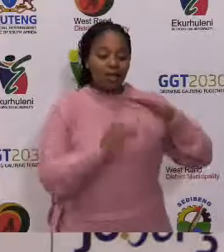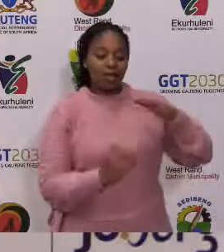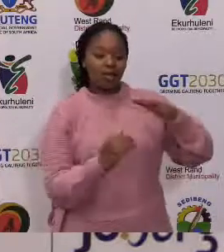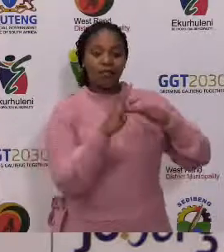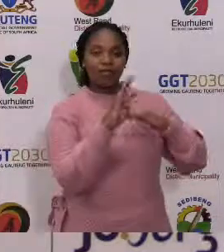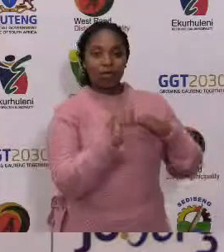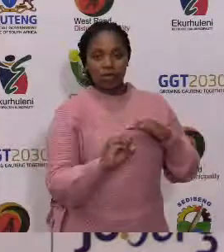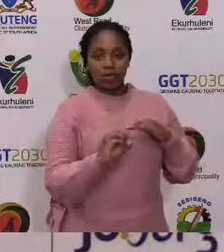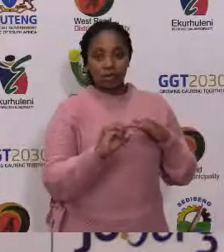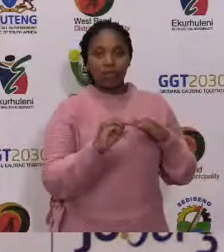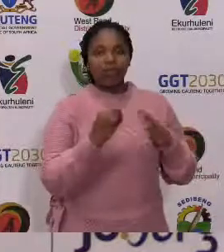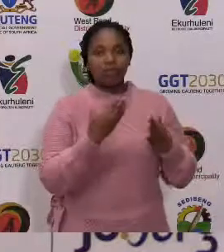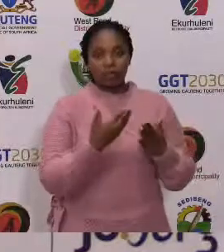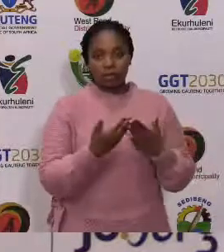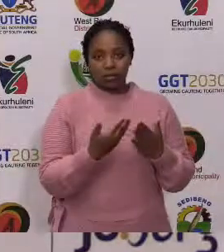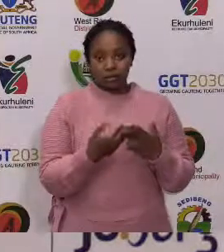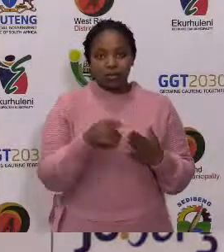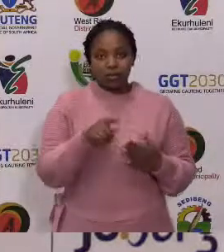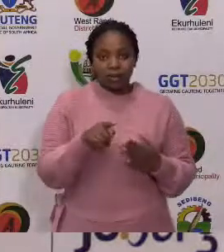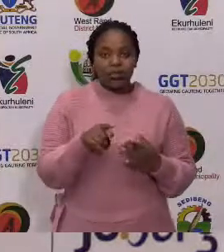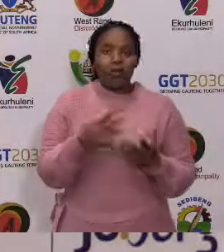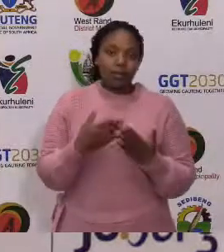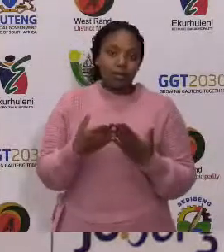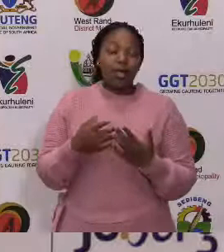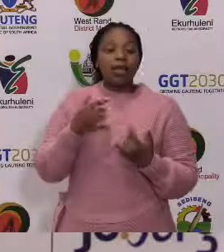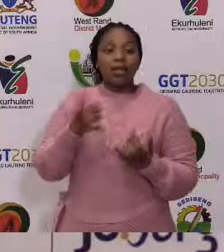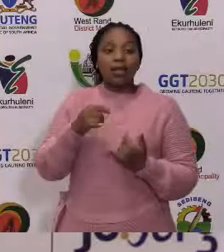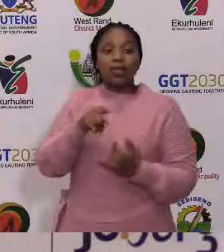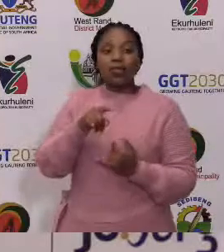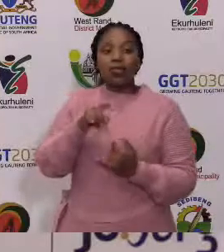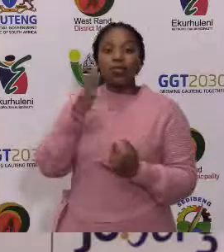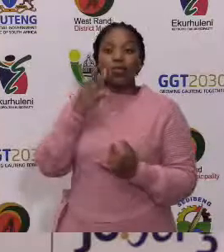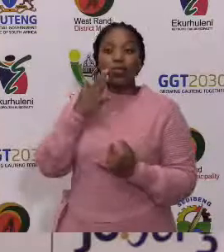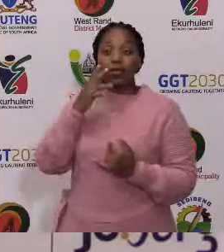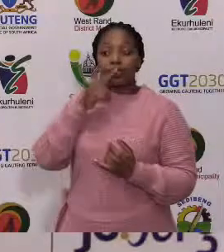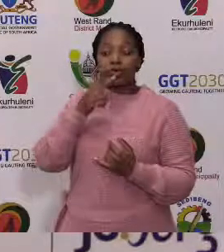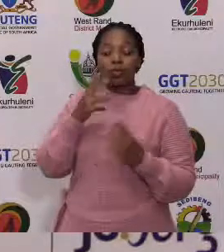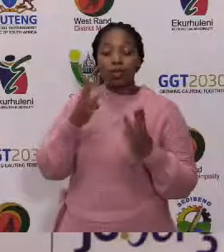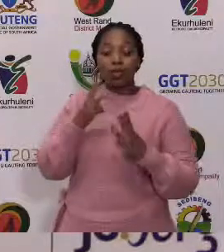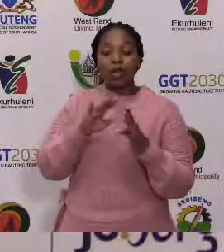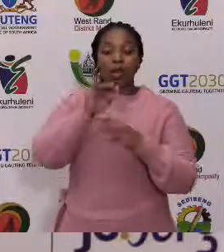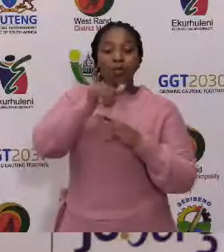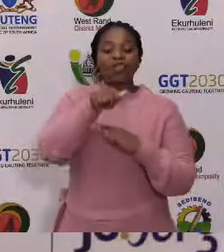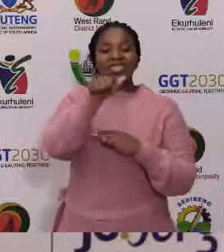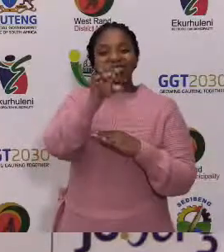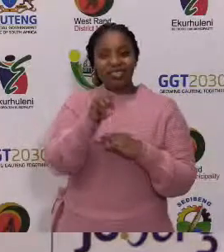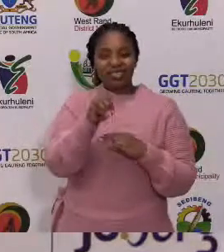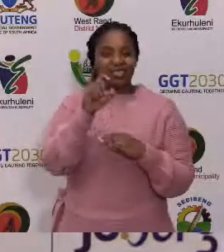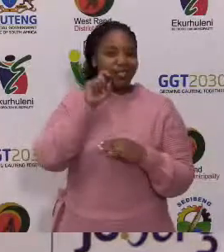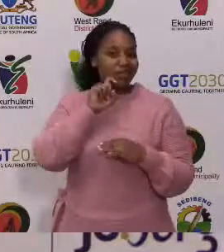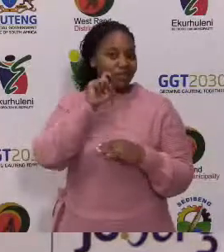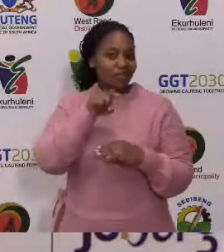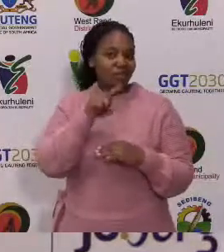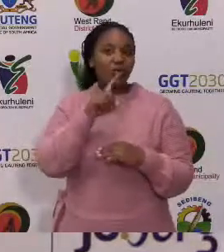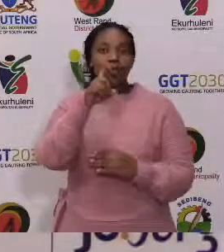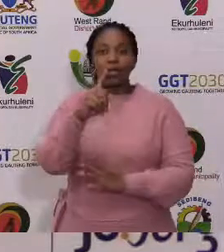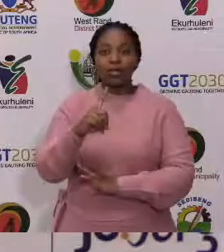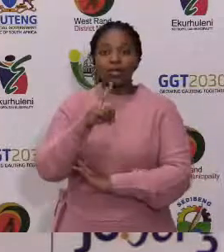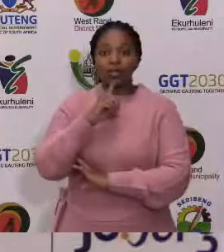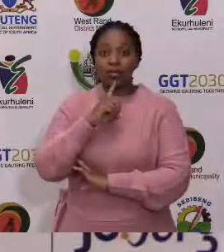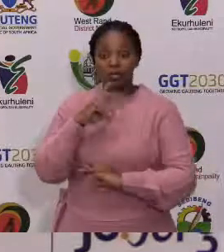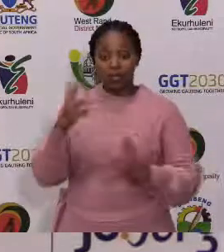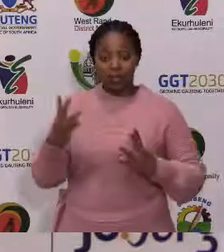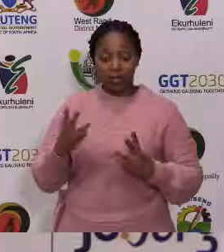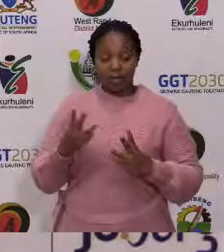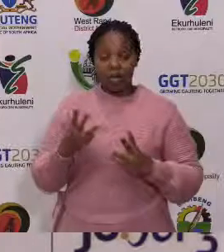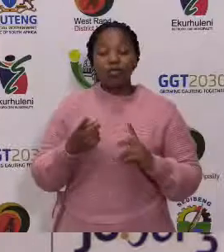reason more so in females. Now, when you're looking at people that are over the age of 60, if 1,000 people if 1